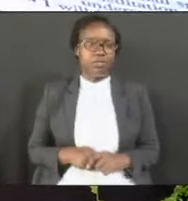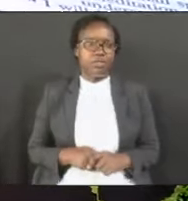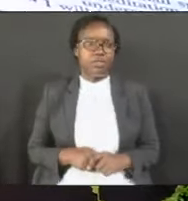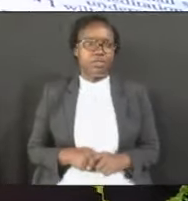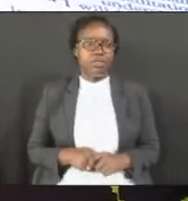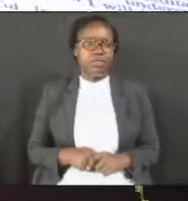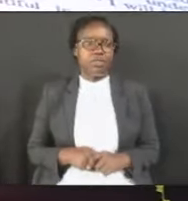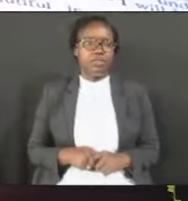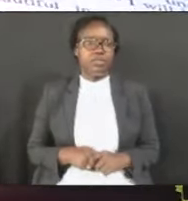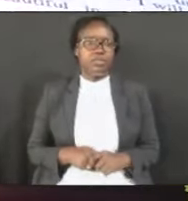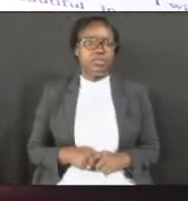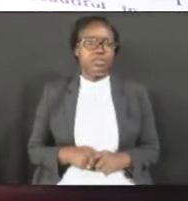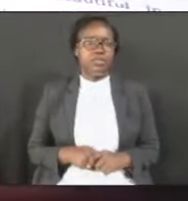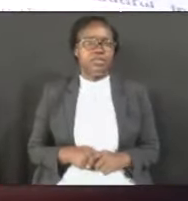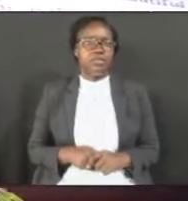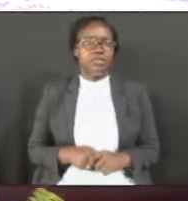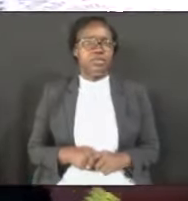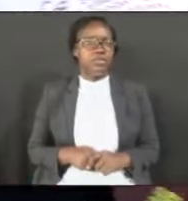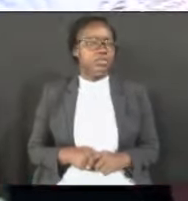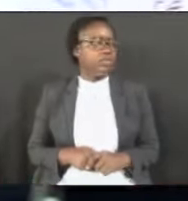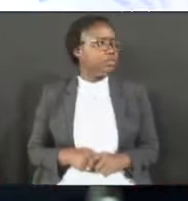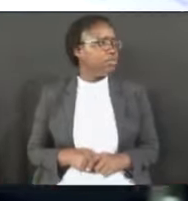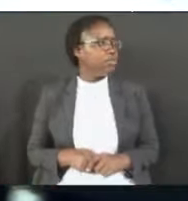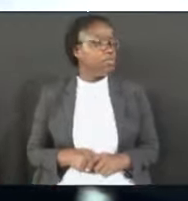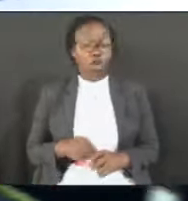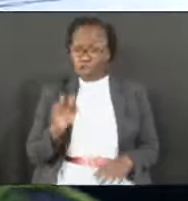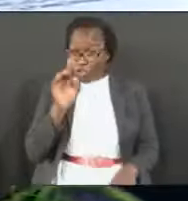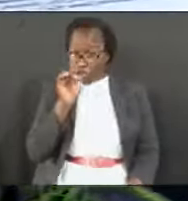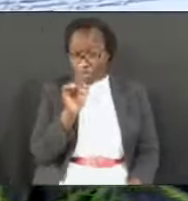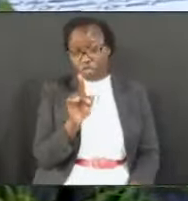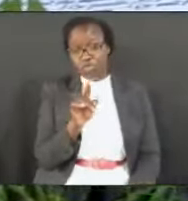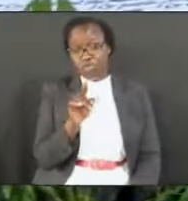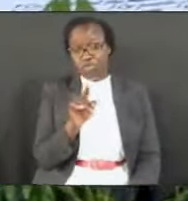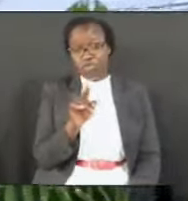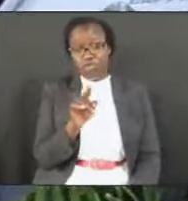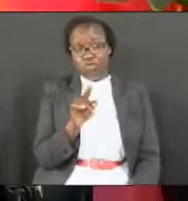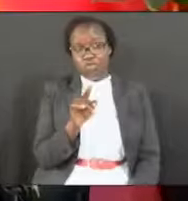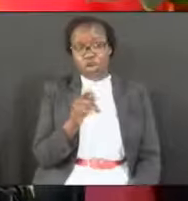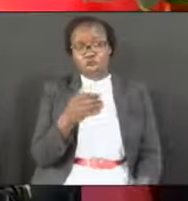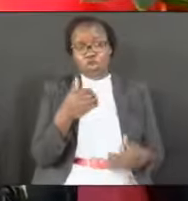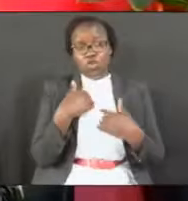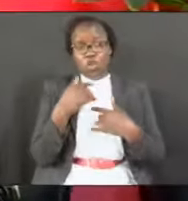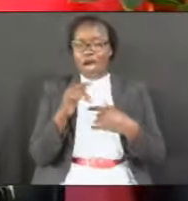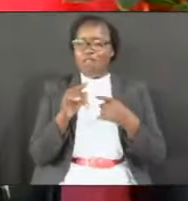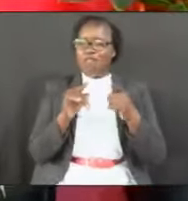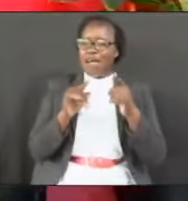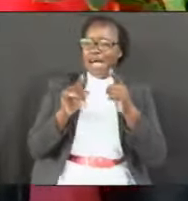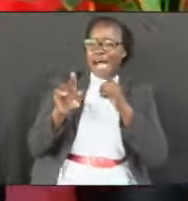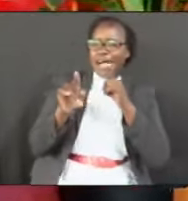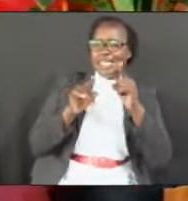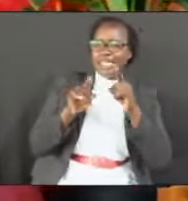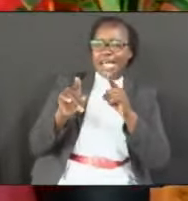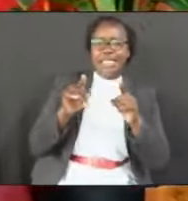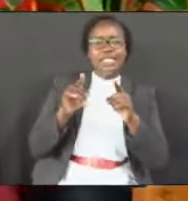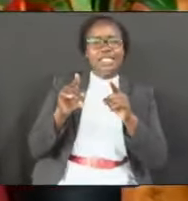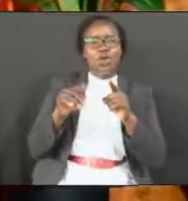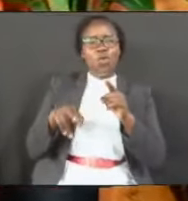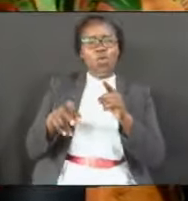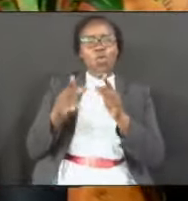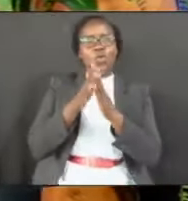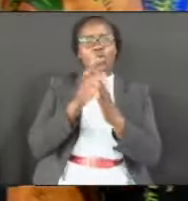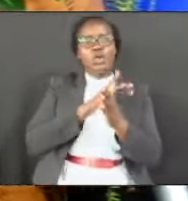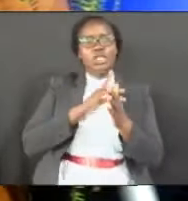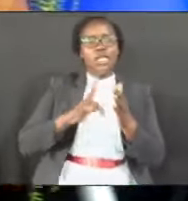Now, you did not hear that point. For you to have a genuine walk with the Lord and become